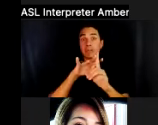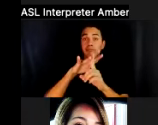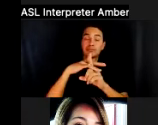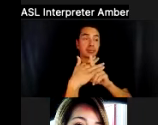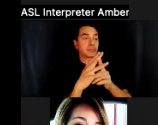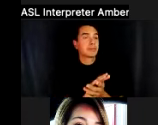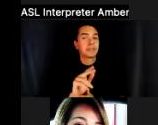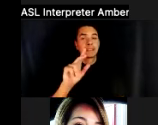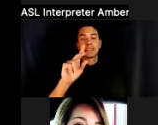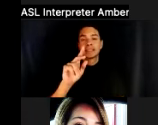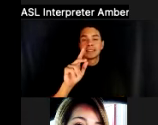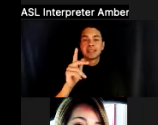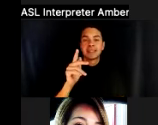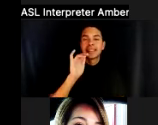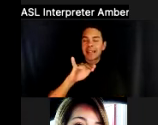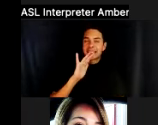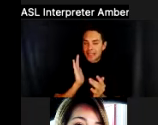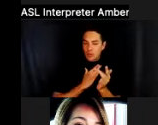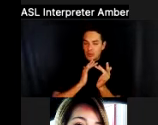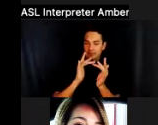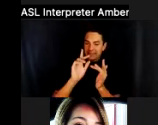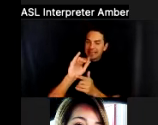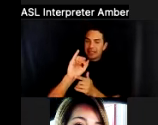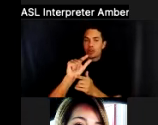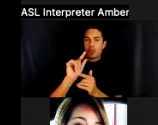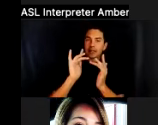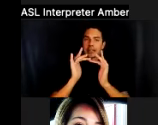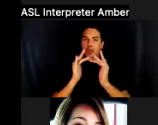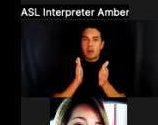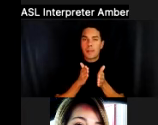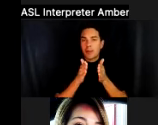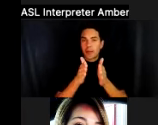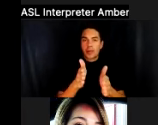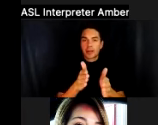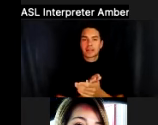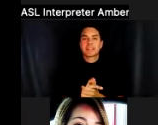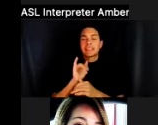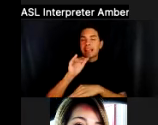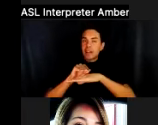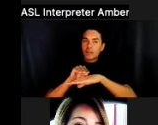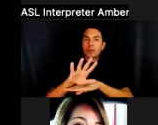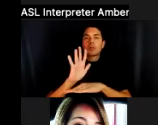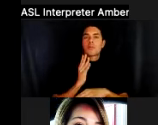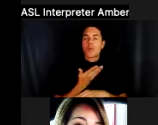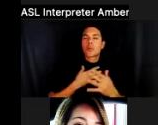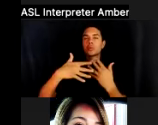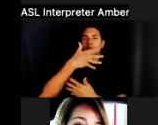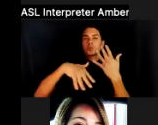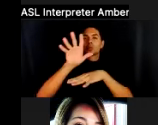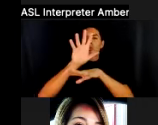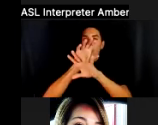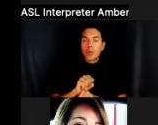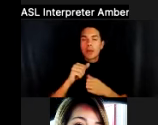digital pathways that we live in, and these influence what social norms are and how they get developed,